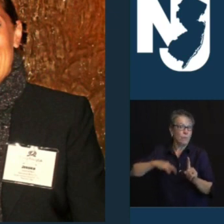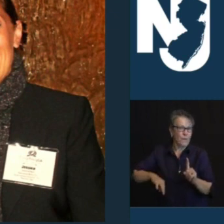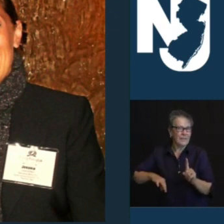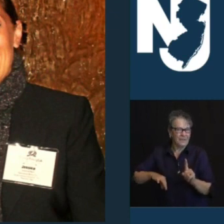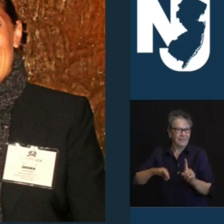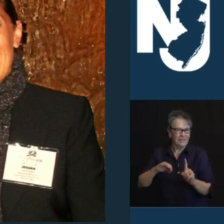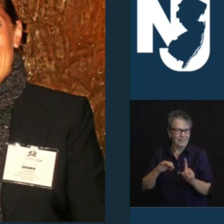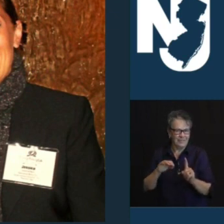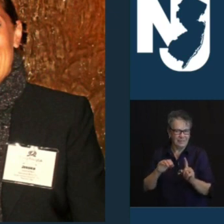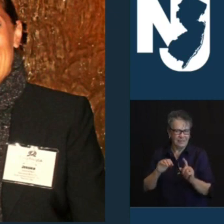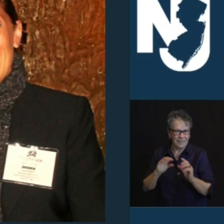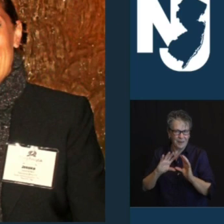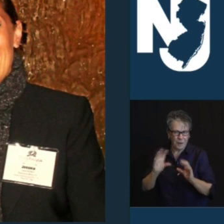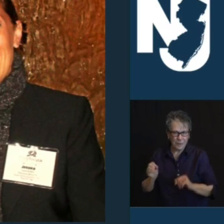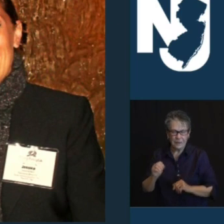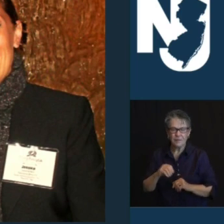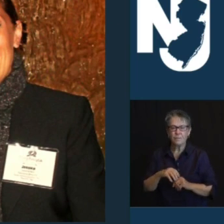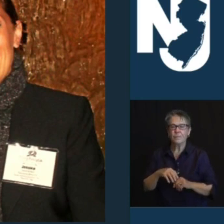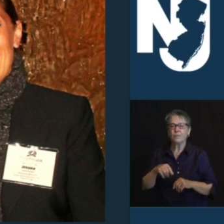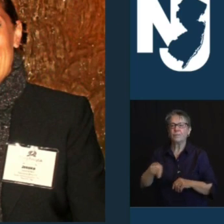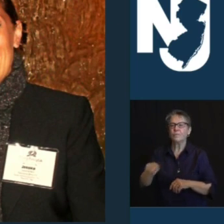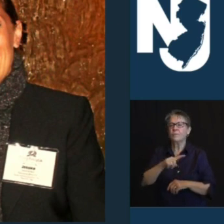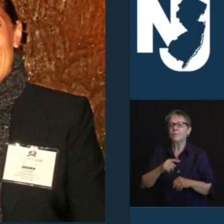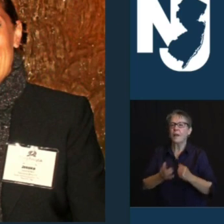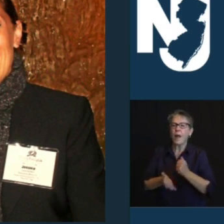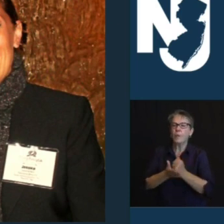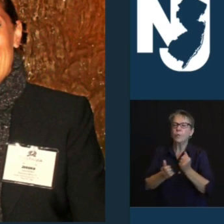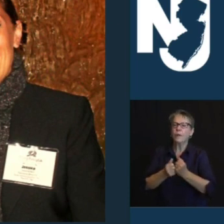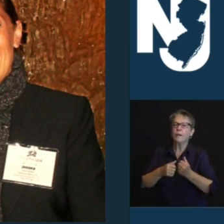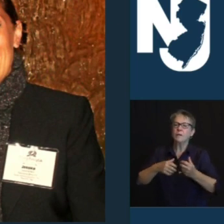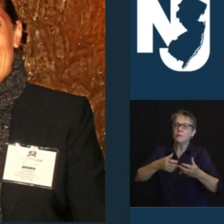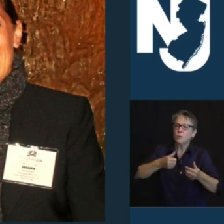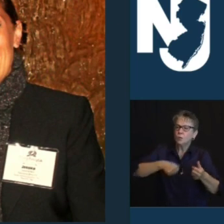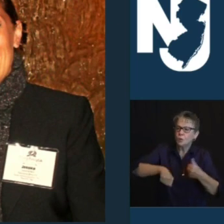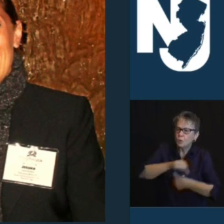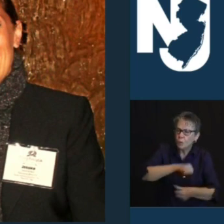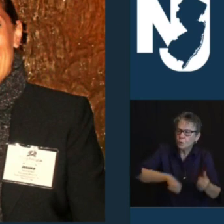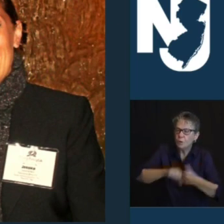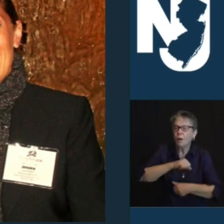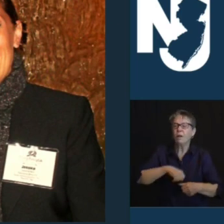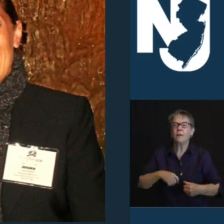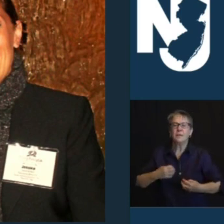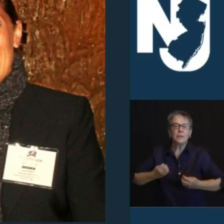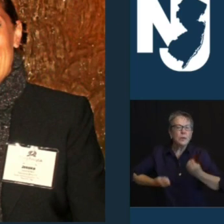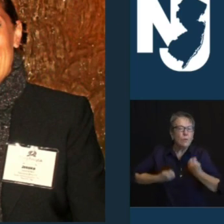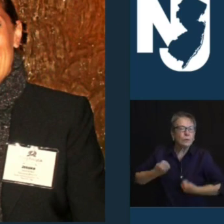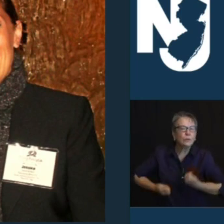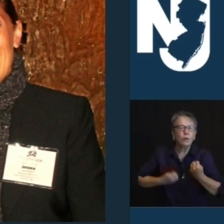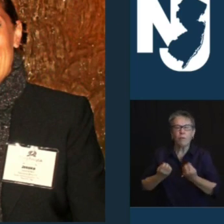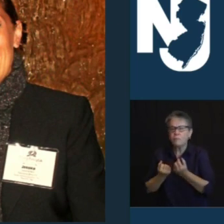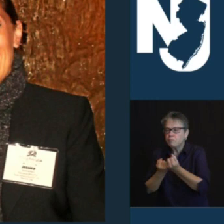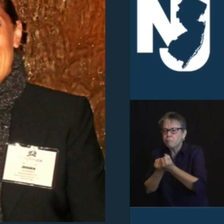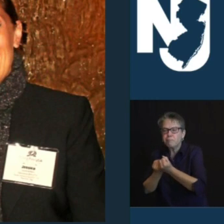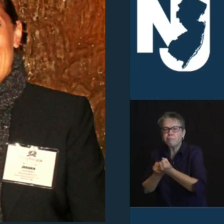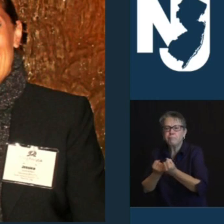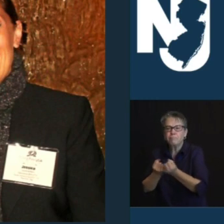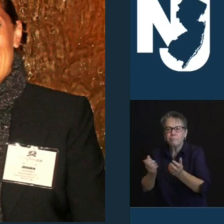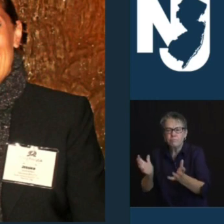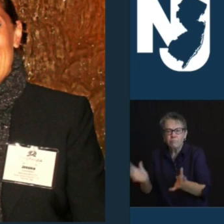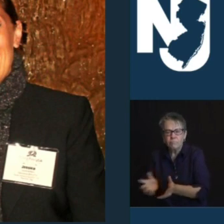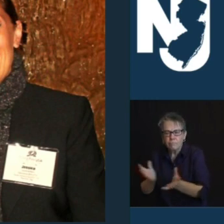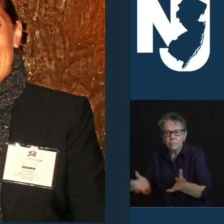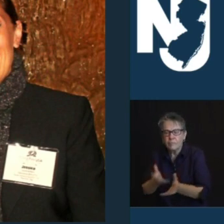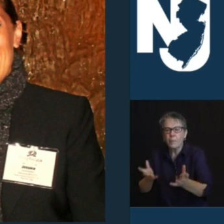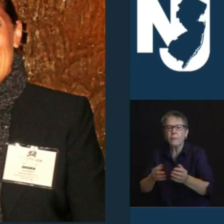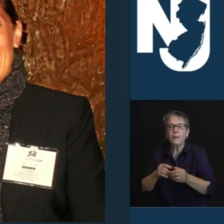which provides social, emotional, and overall mental health well-being programs for youth, especially through educational programs that